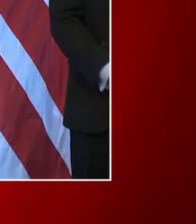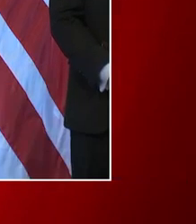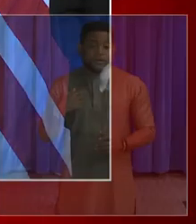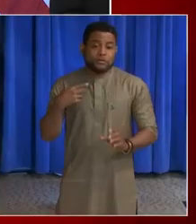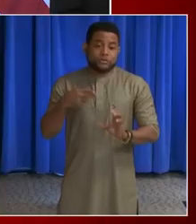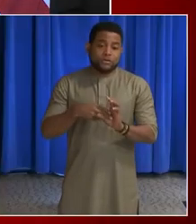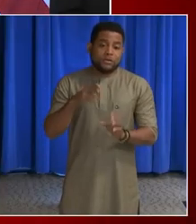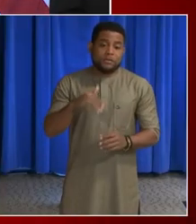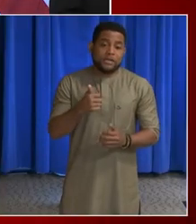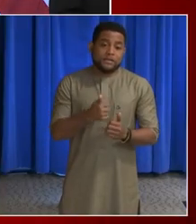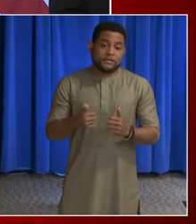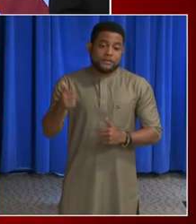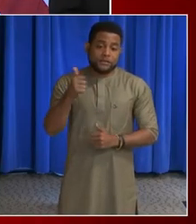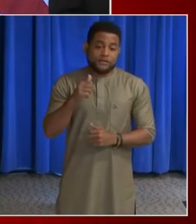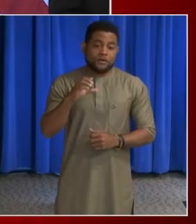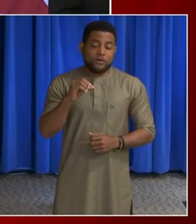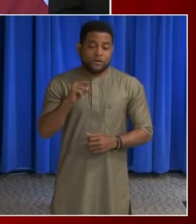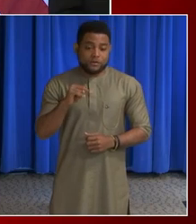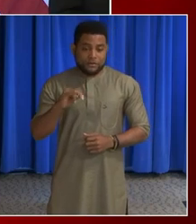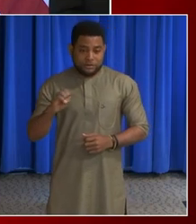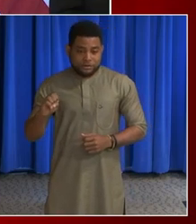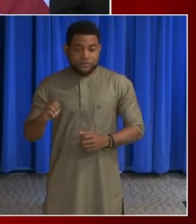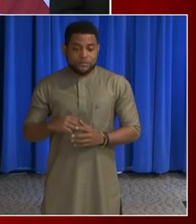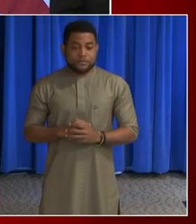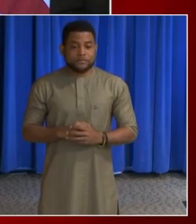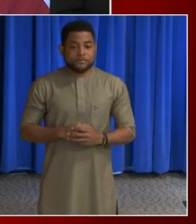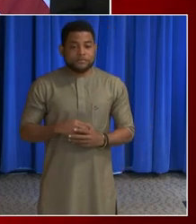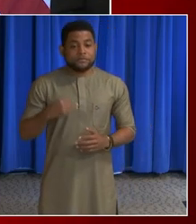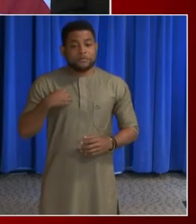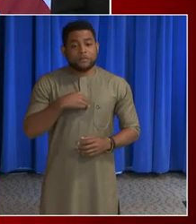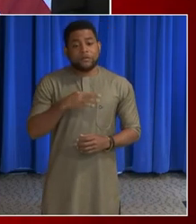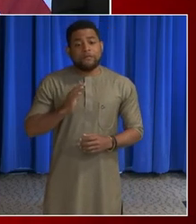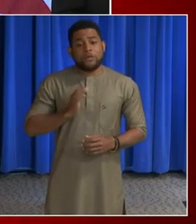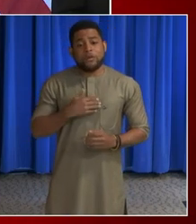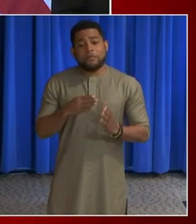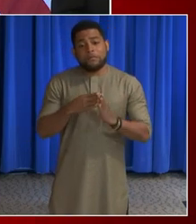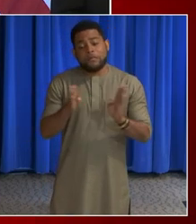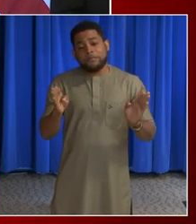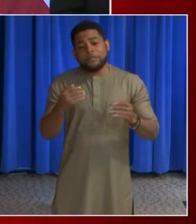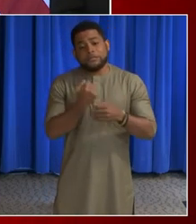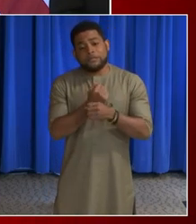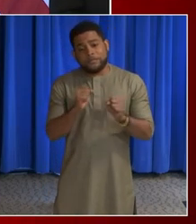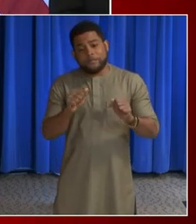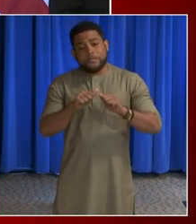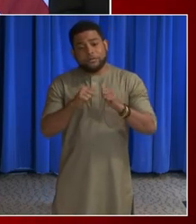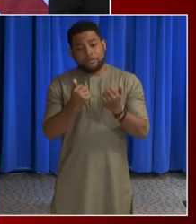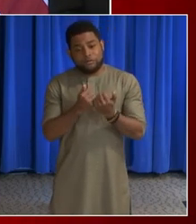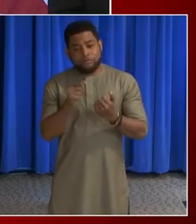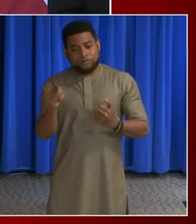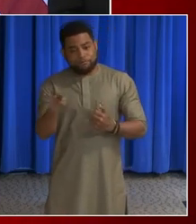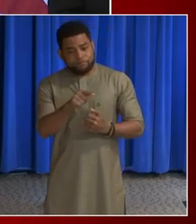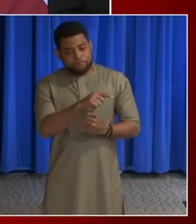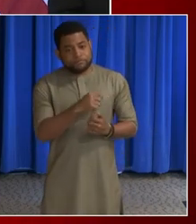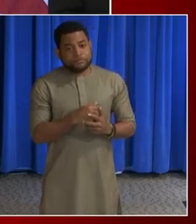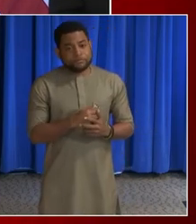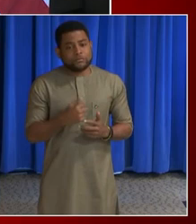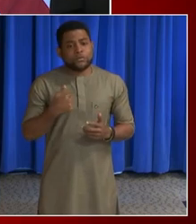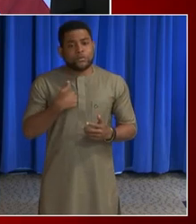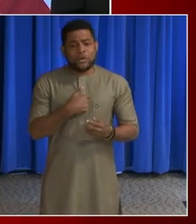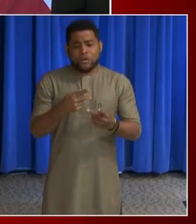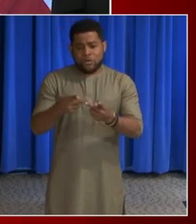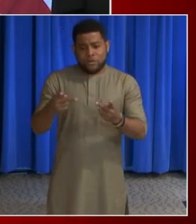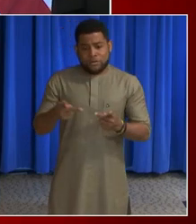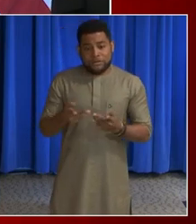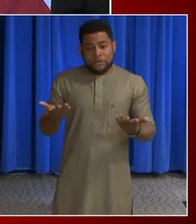Conti, members of our public safety agencies, and we are located here at the John A.